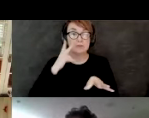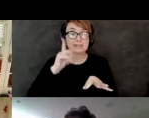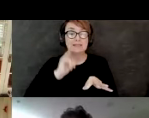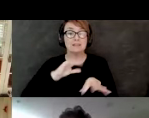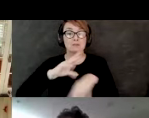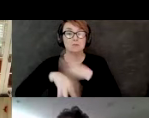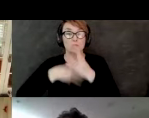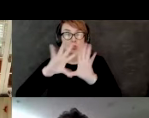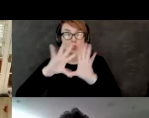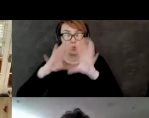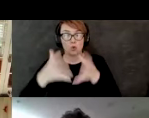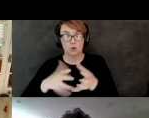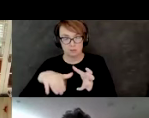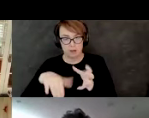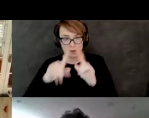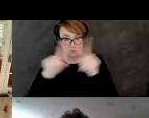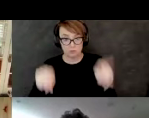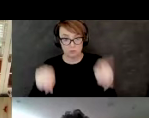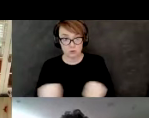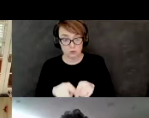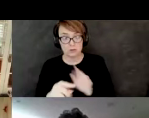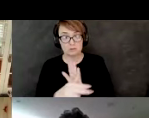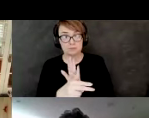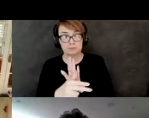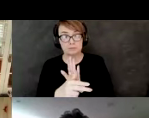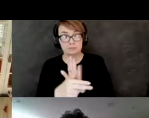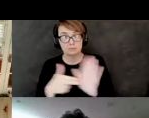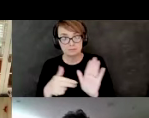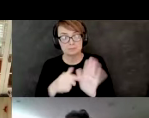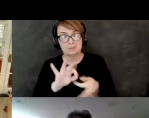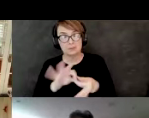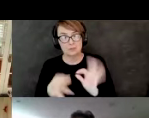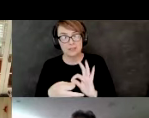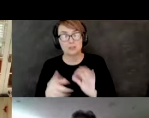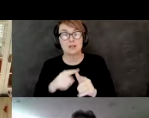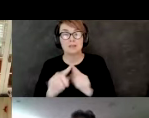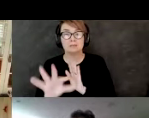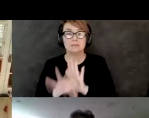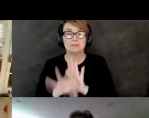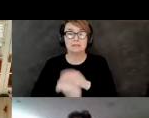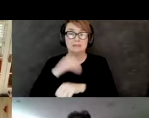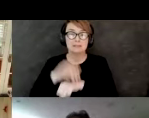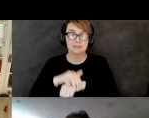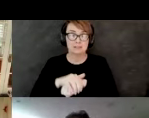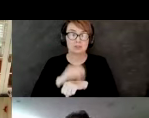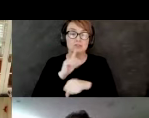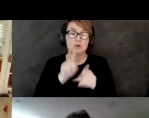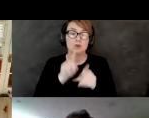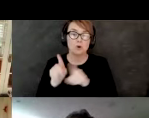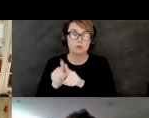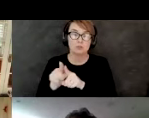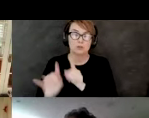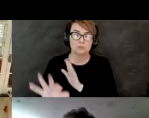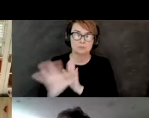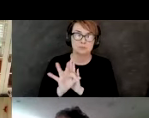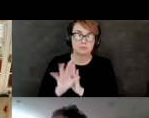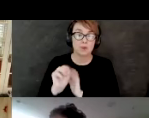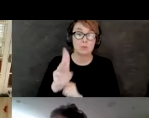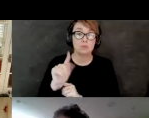select English and also select mute original audio. We also have